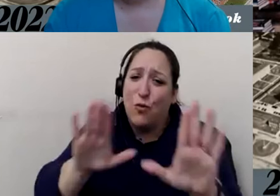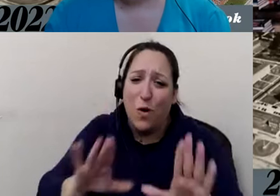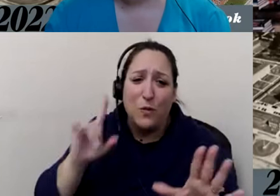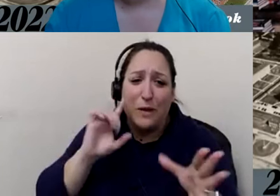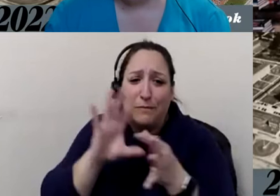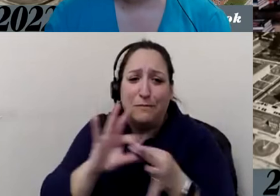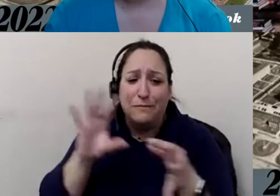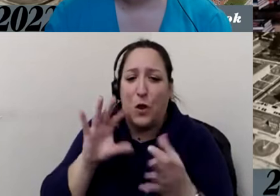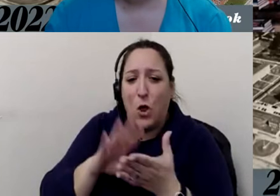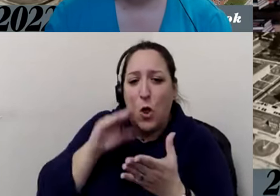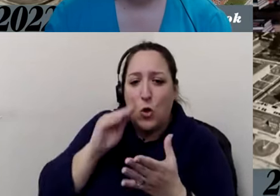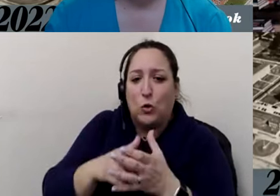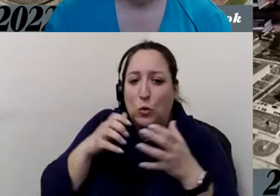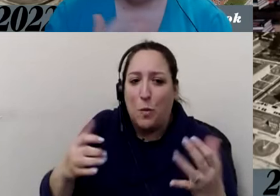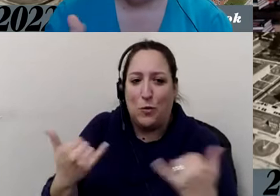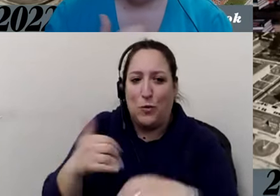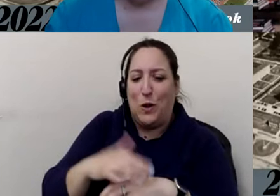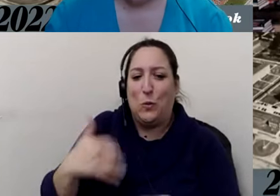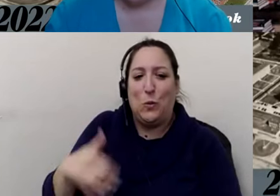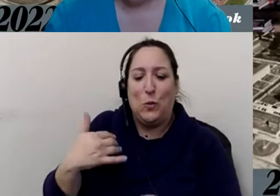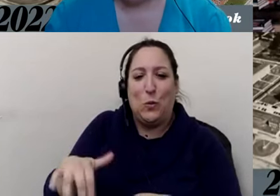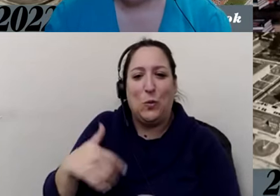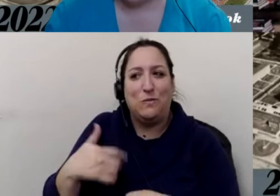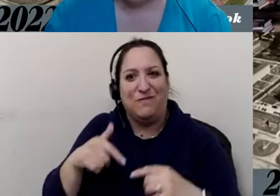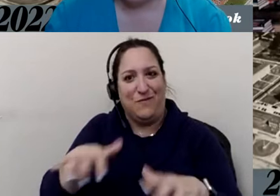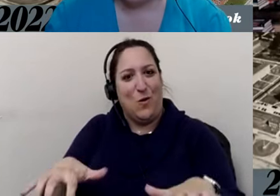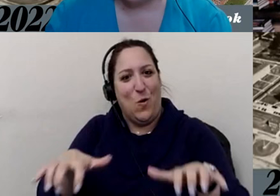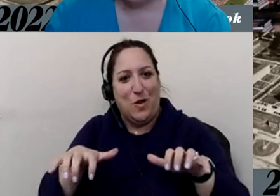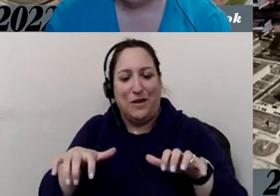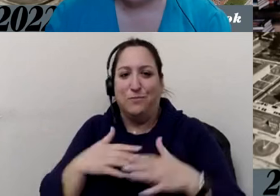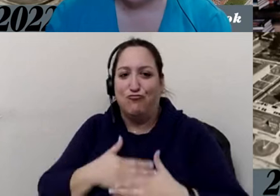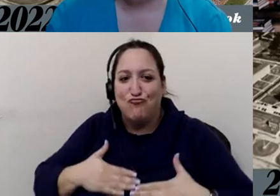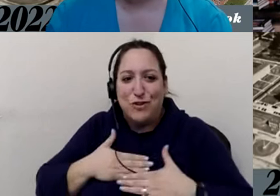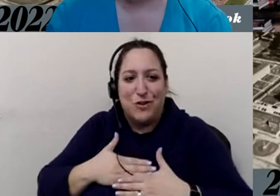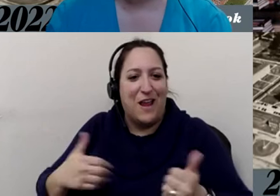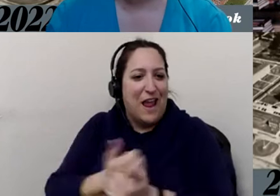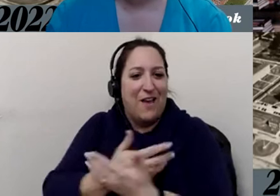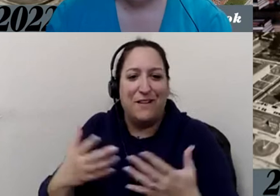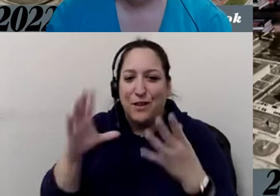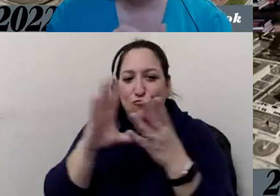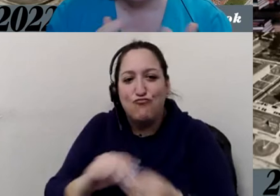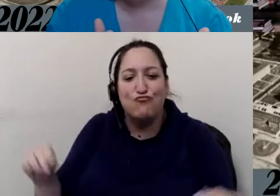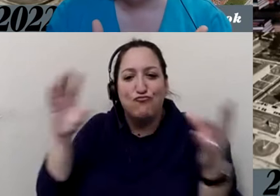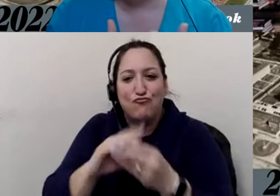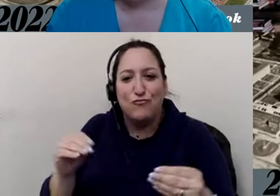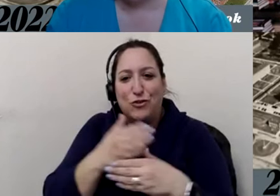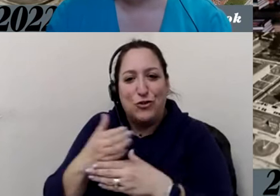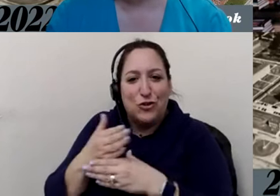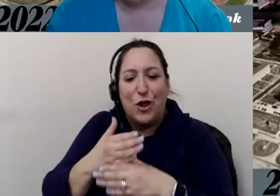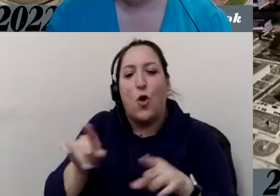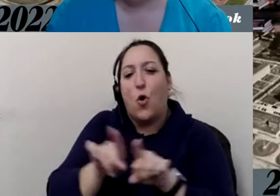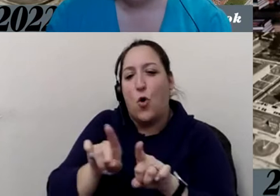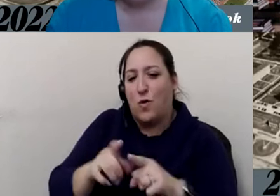this. I've learned so much from you all tonight. And obviously the audience is very appreciative of everything that you have to share with us. And I do want to also